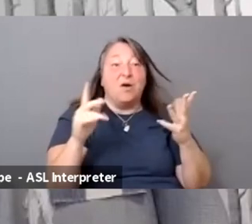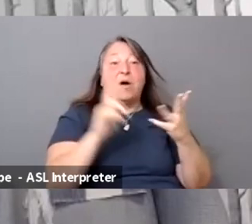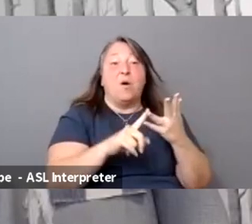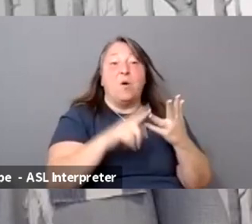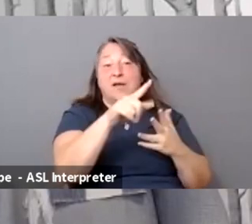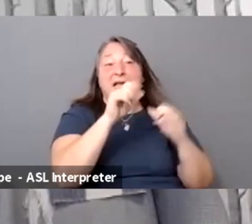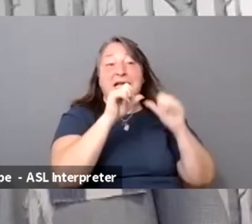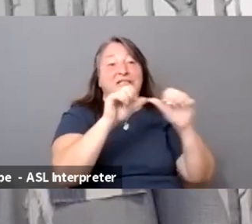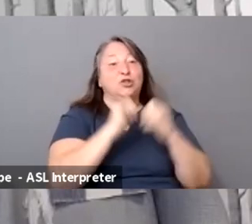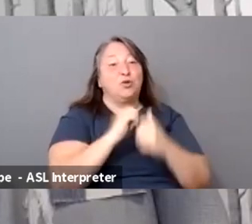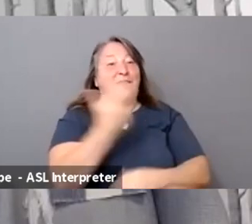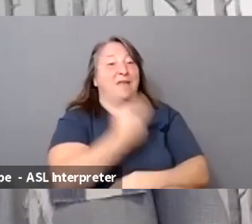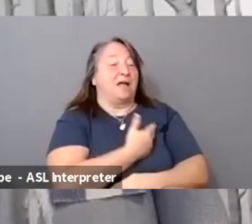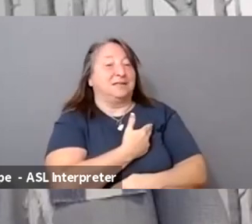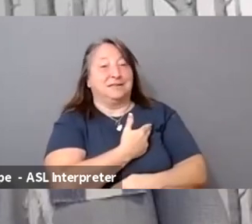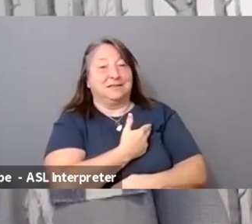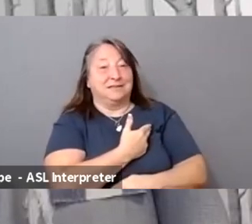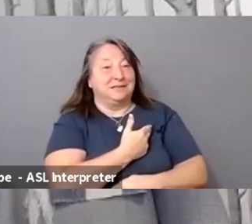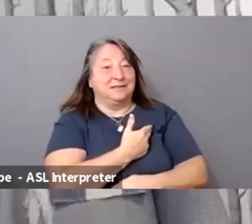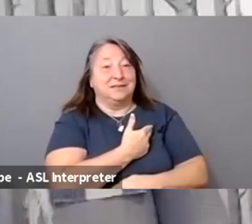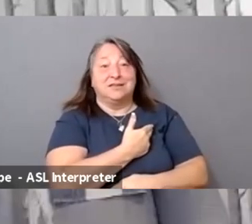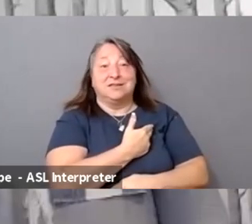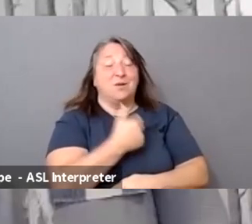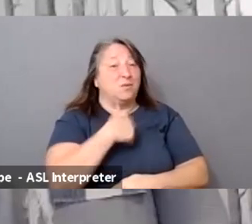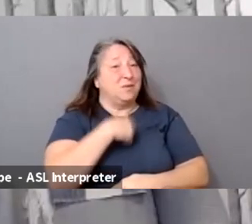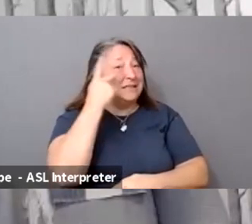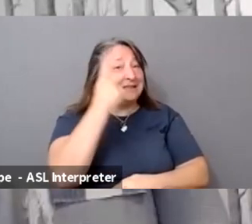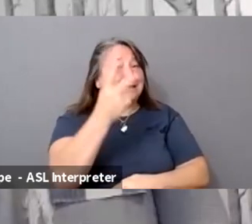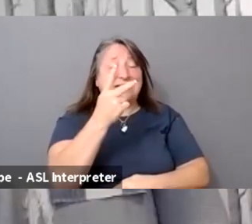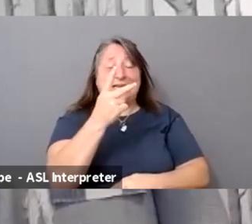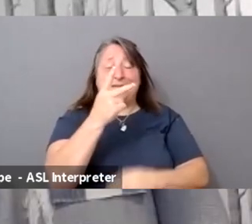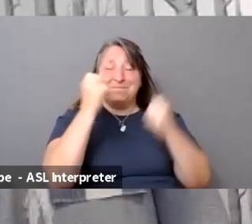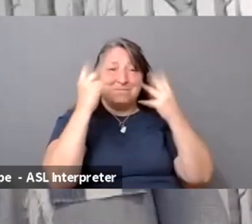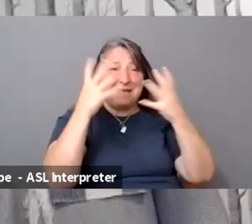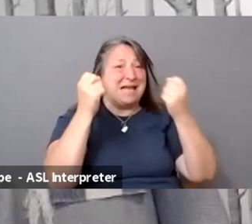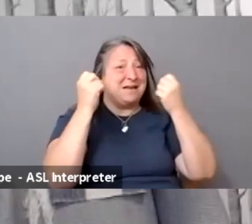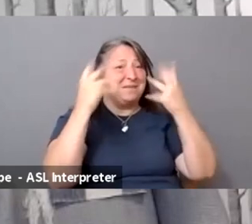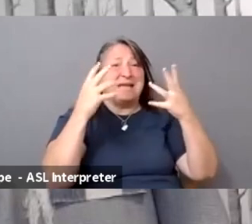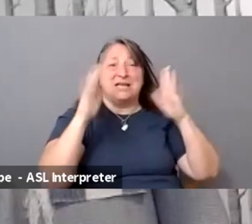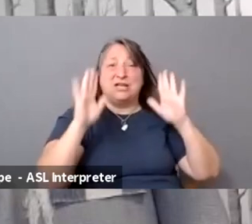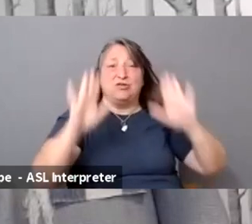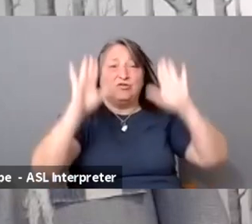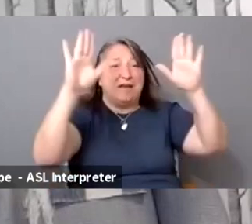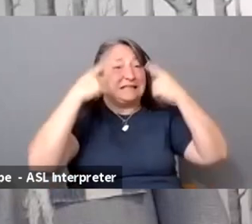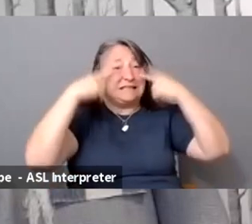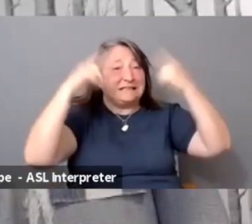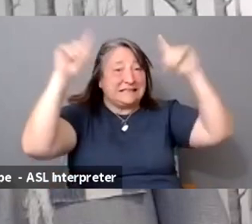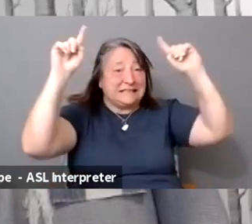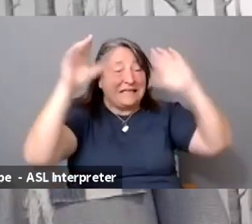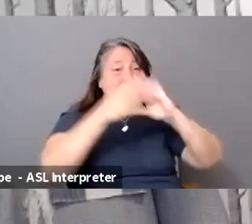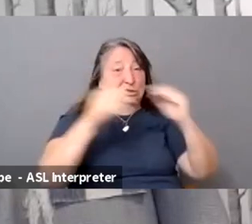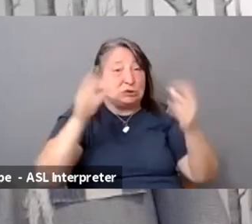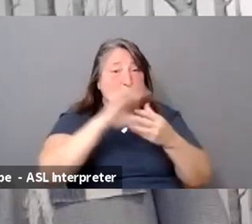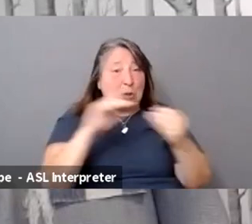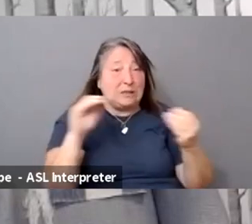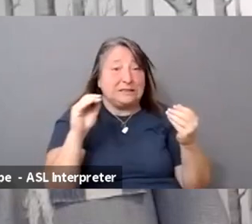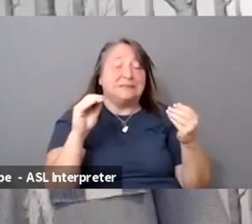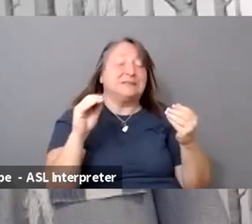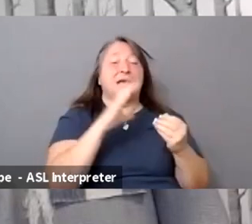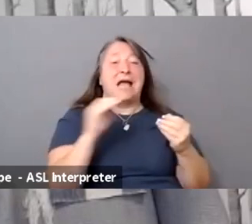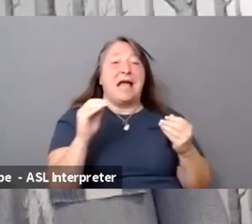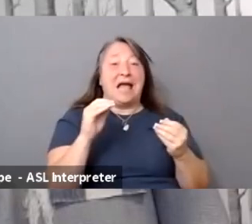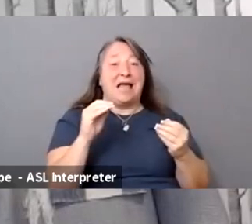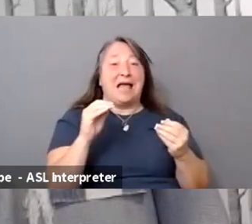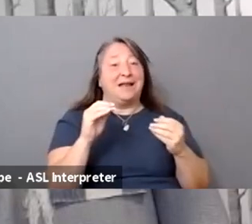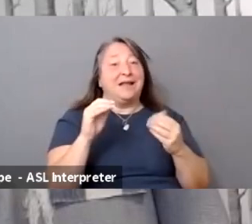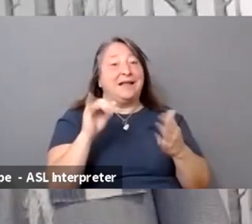So all of those things we deem as great success stories, and I think help to give more